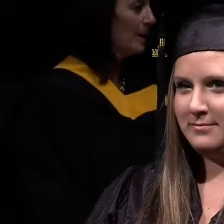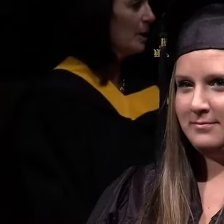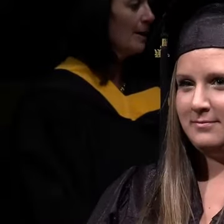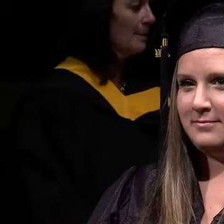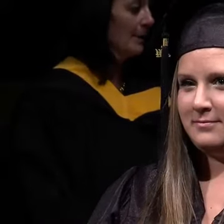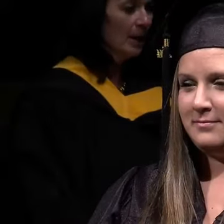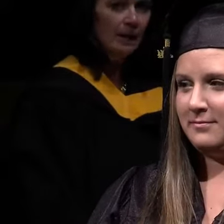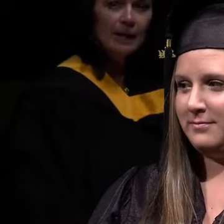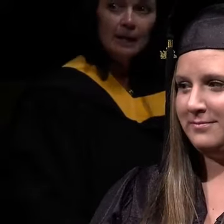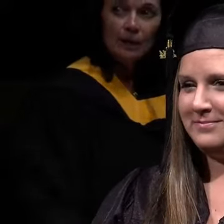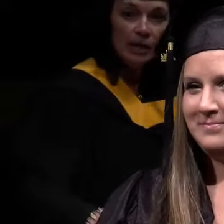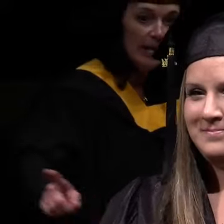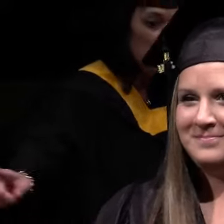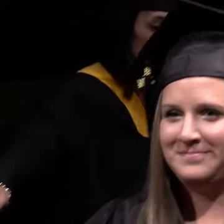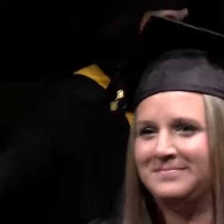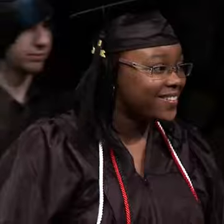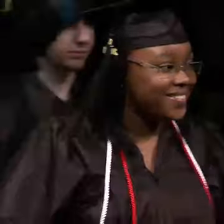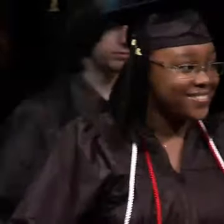Julie Kopchaki.